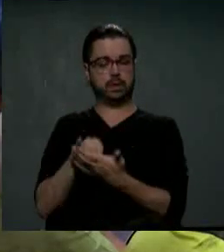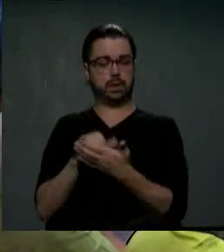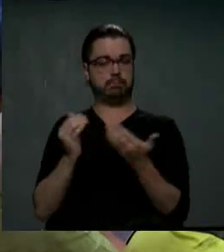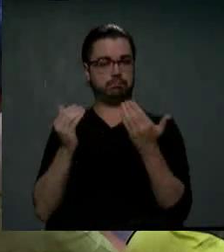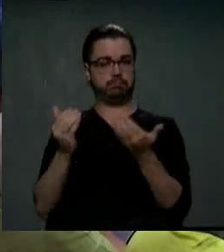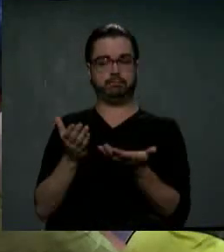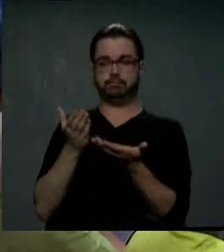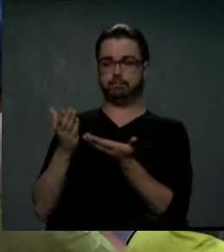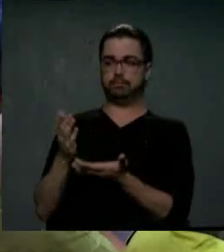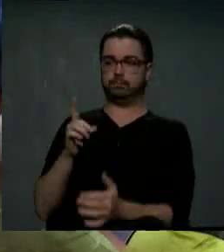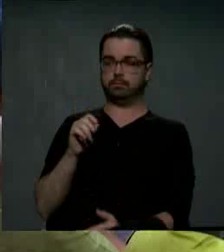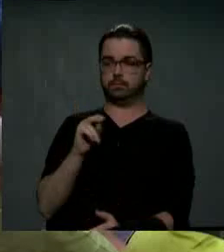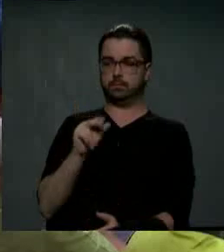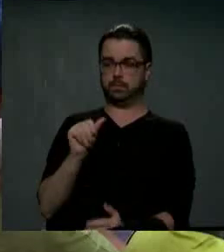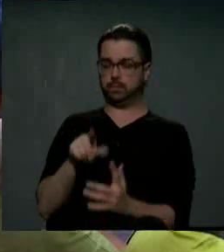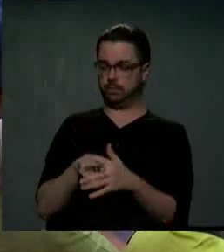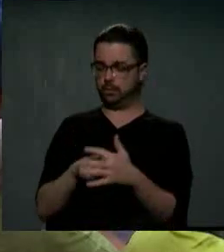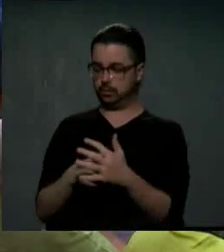Donna.